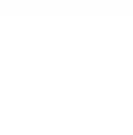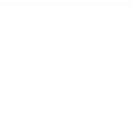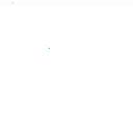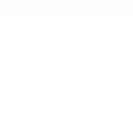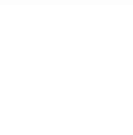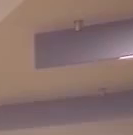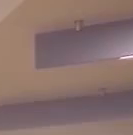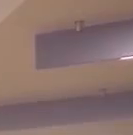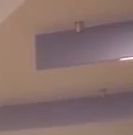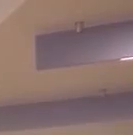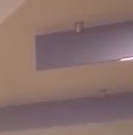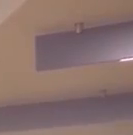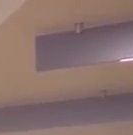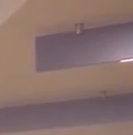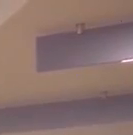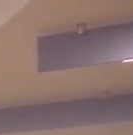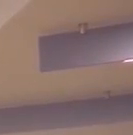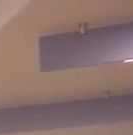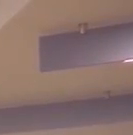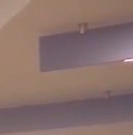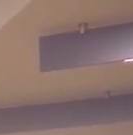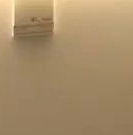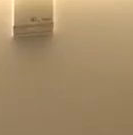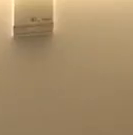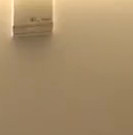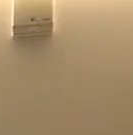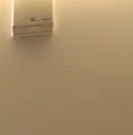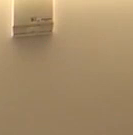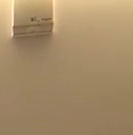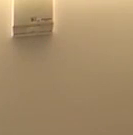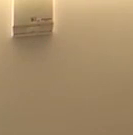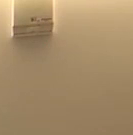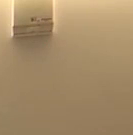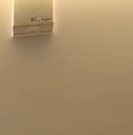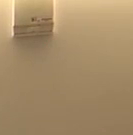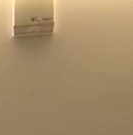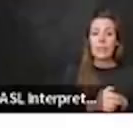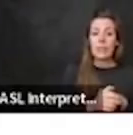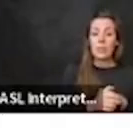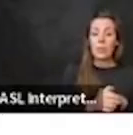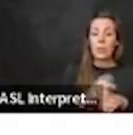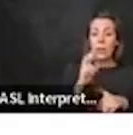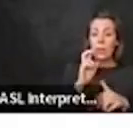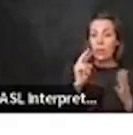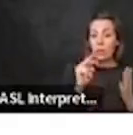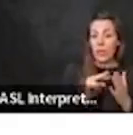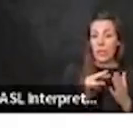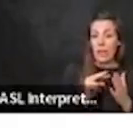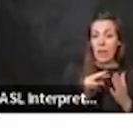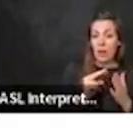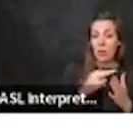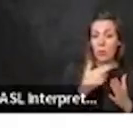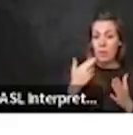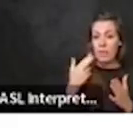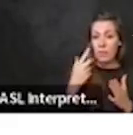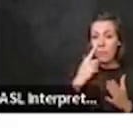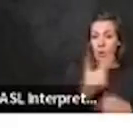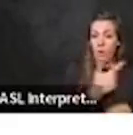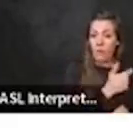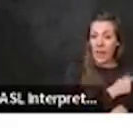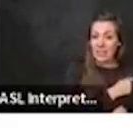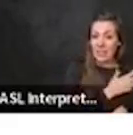pandemic. However, hospitalizations remain low with the help of vaccinations. Data pulled by the county displays the